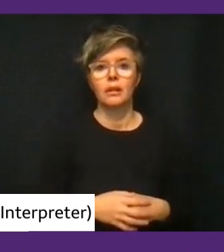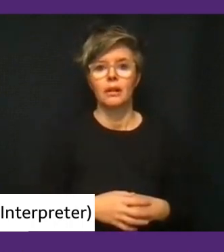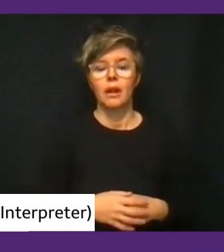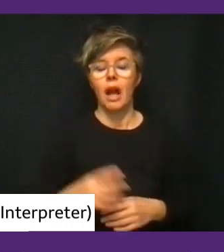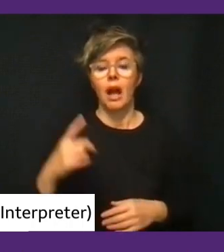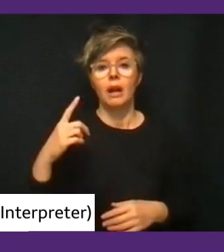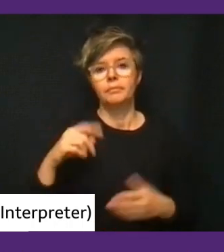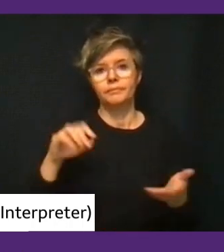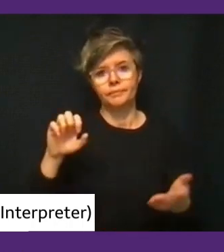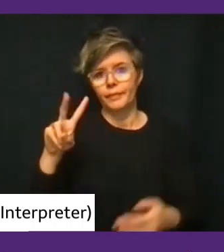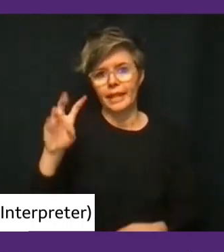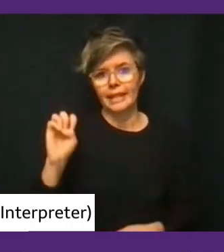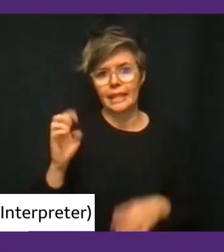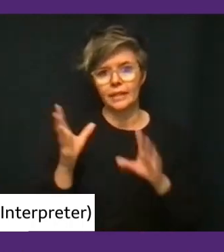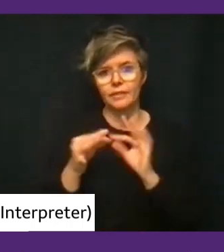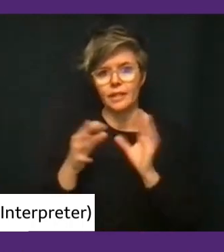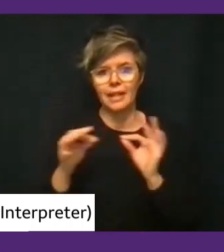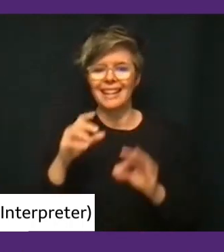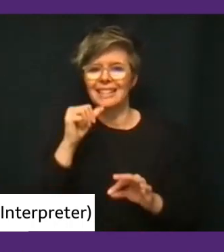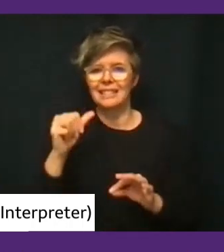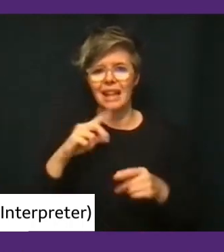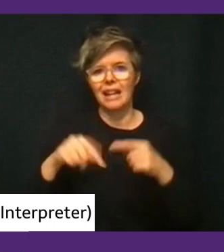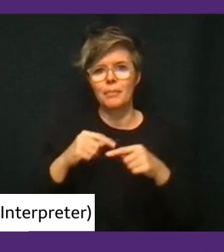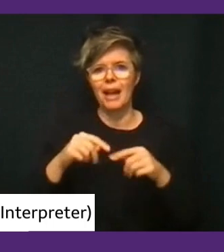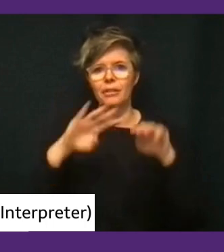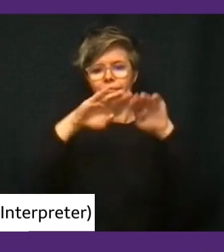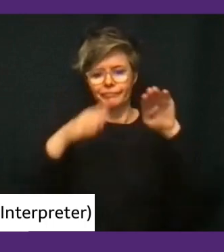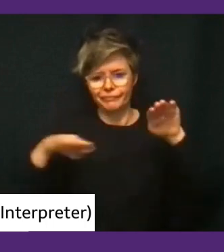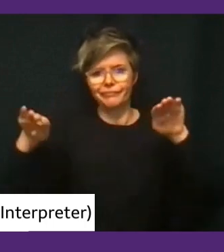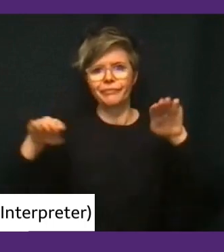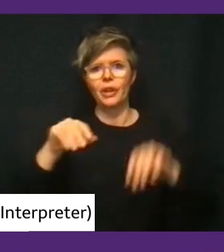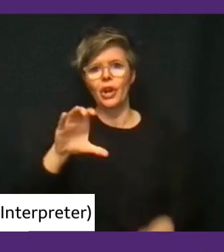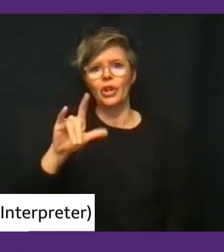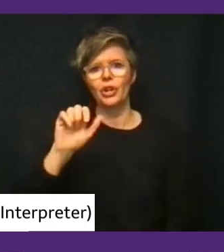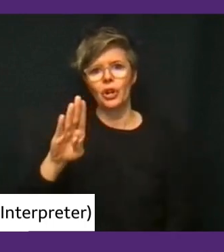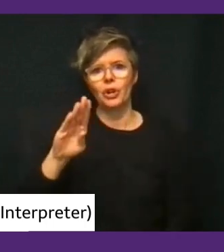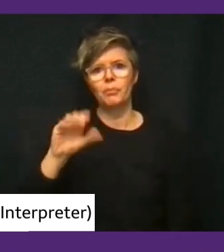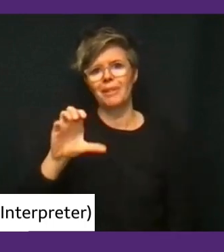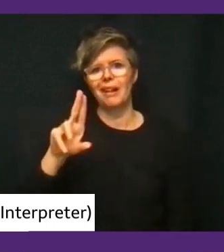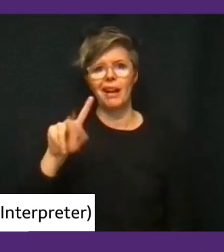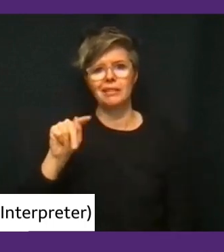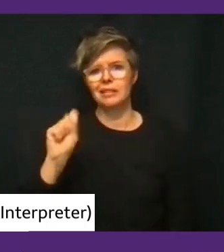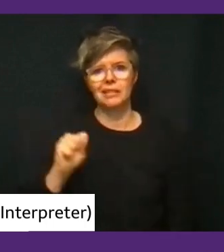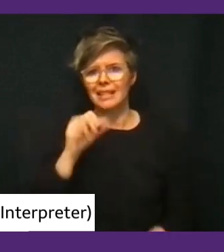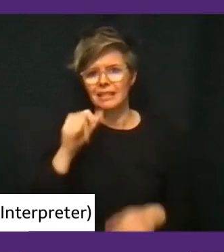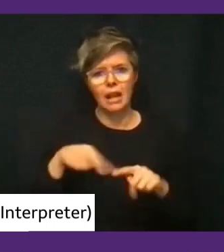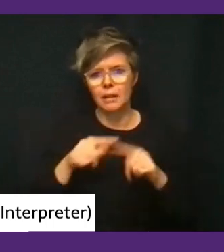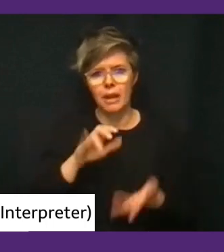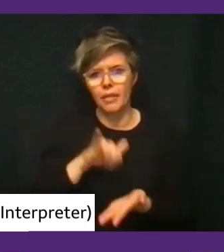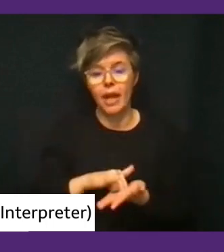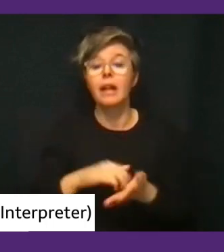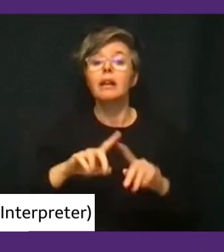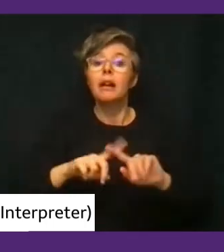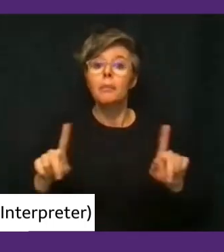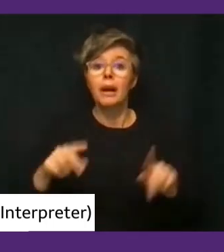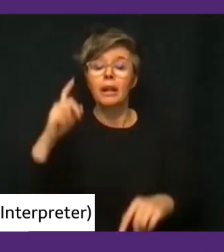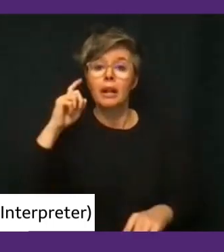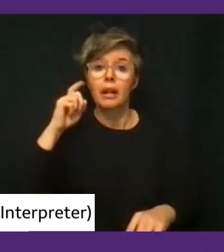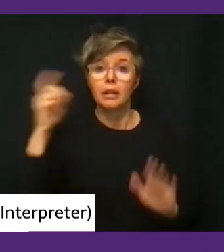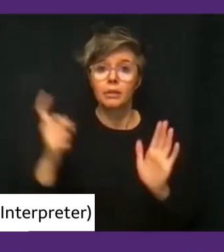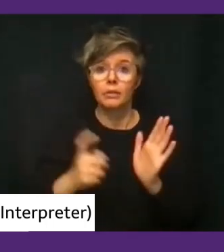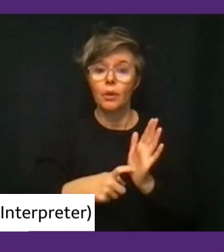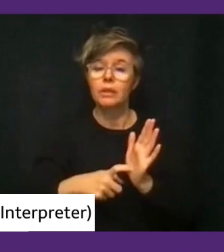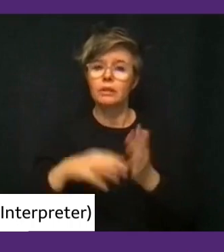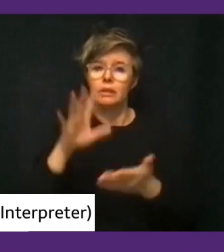as Eve said, it's not about the curb cuts, but when you are designing, thinking creatively about everyone